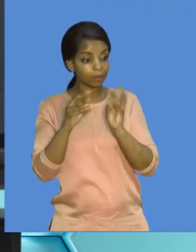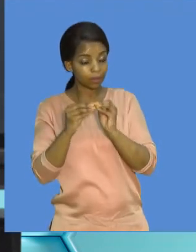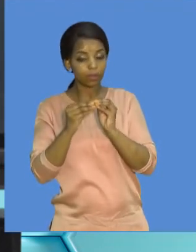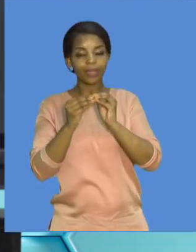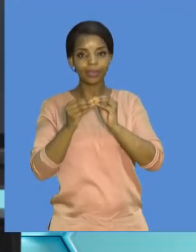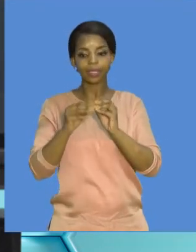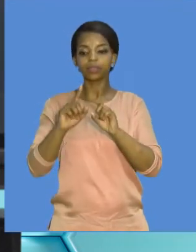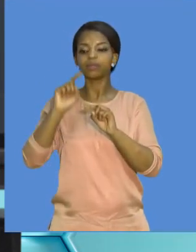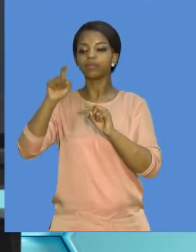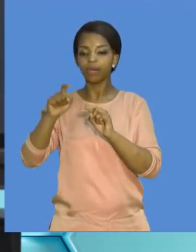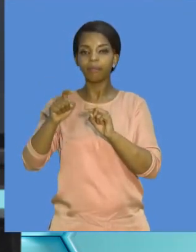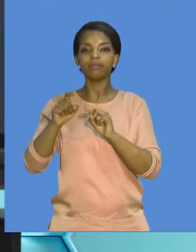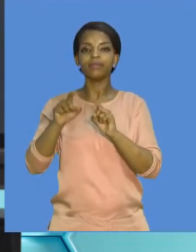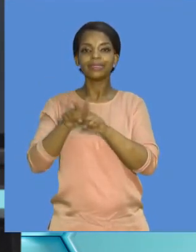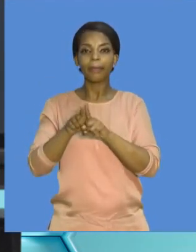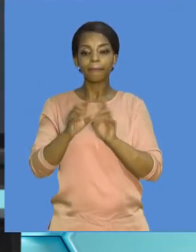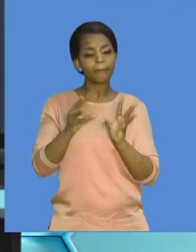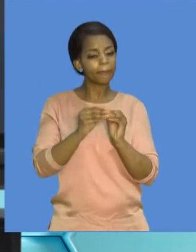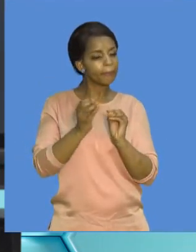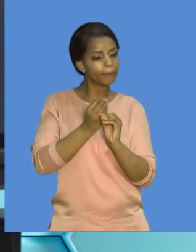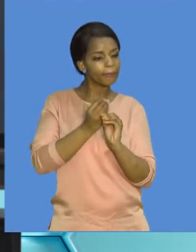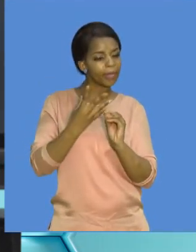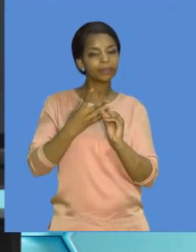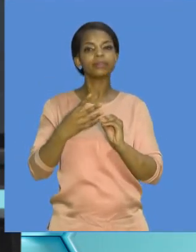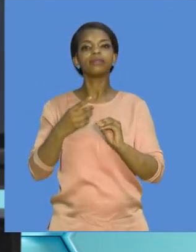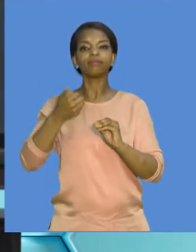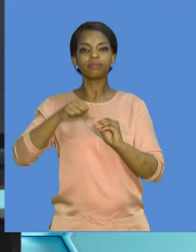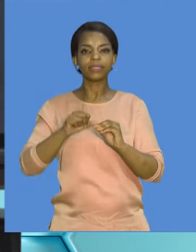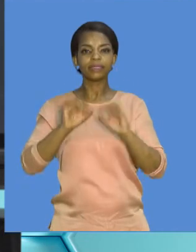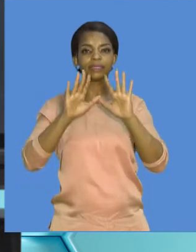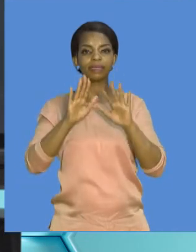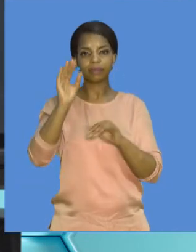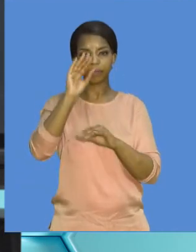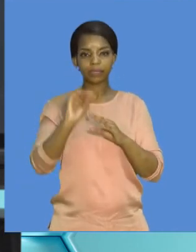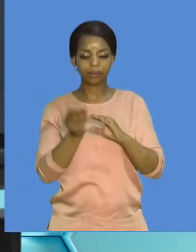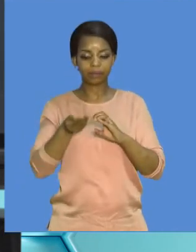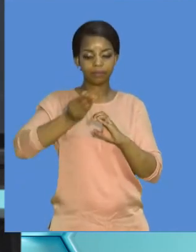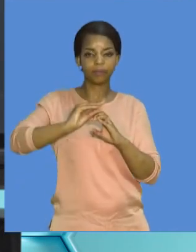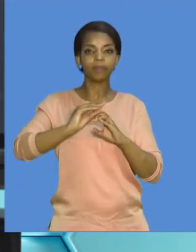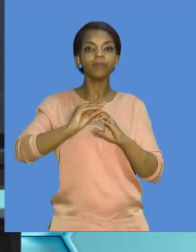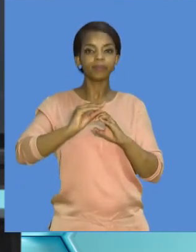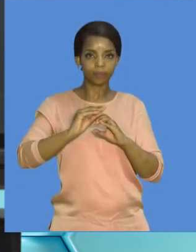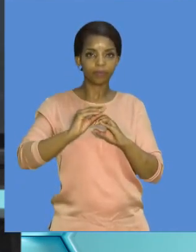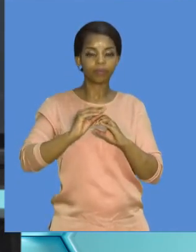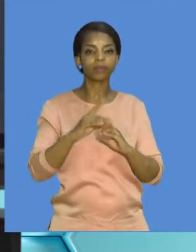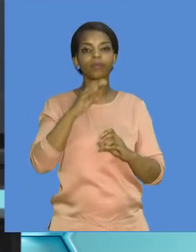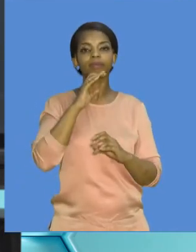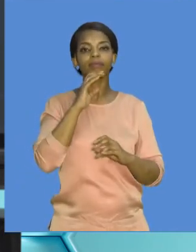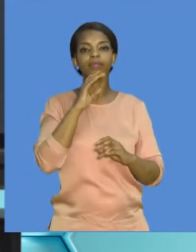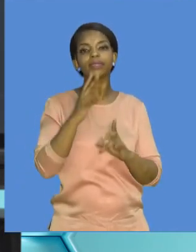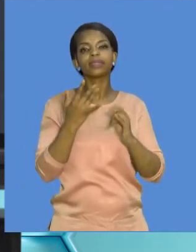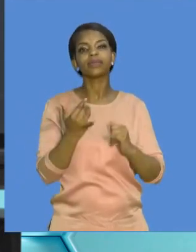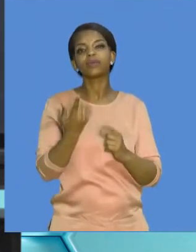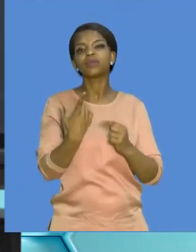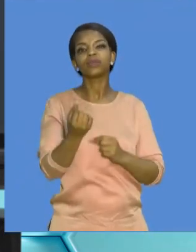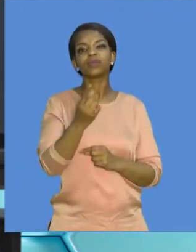years. So that's why the compound interest or the compound growth is quite a very big concept and a